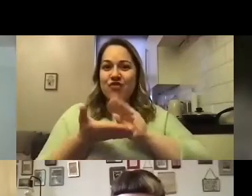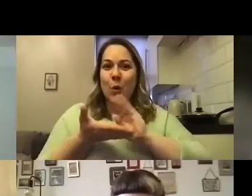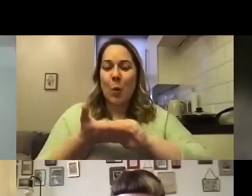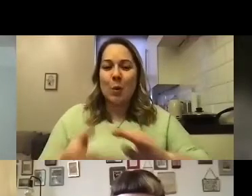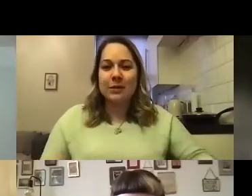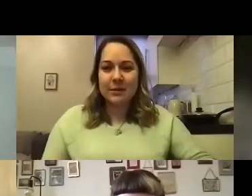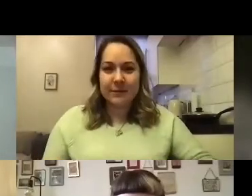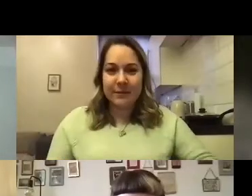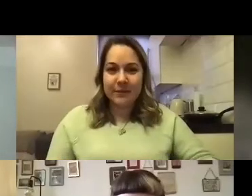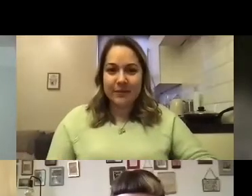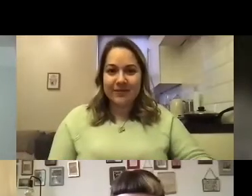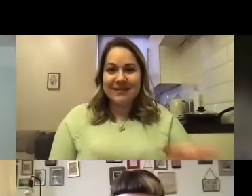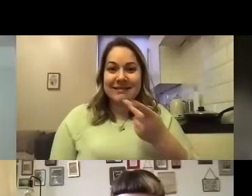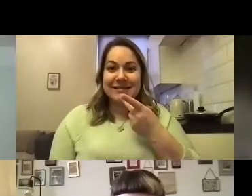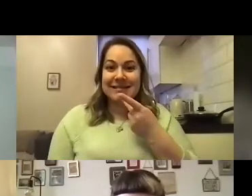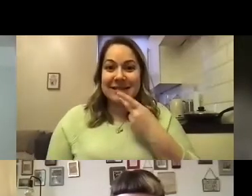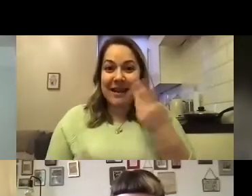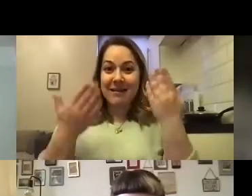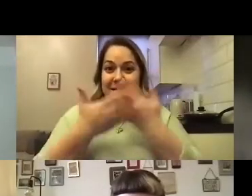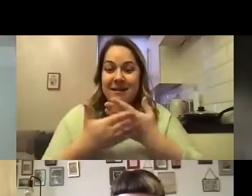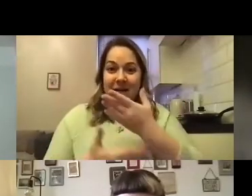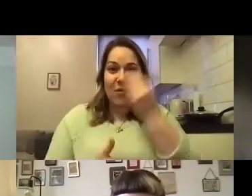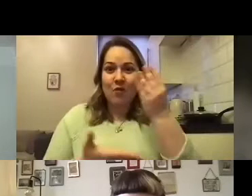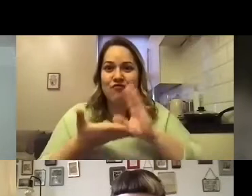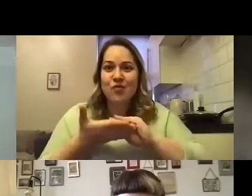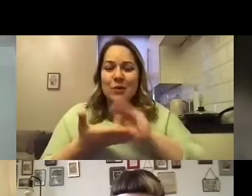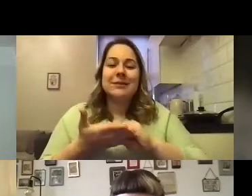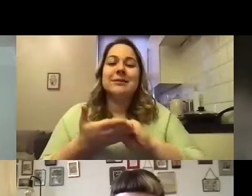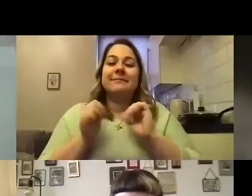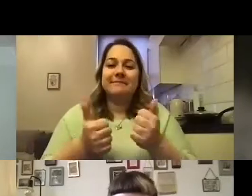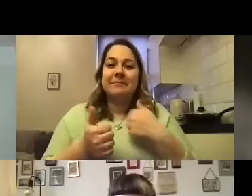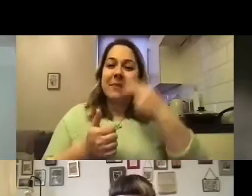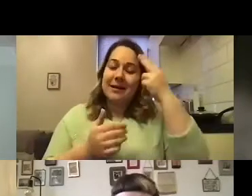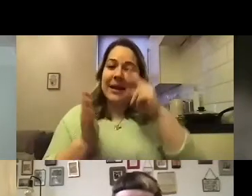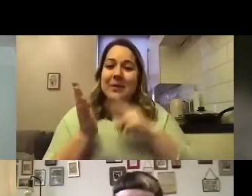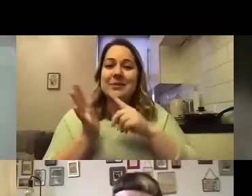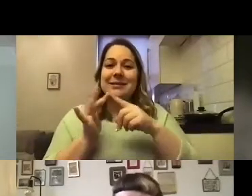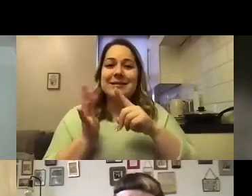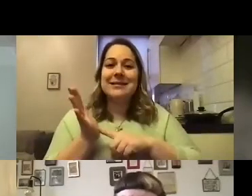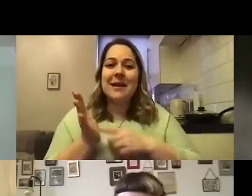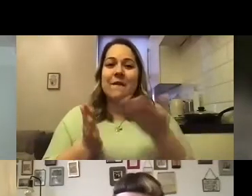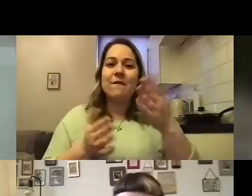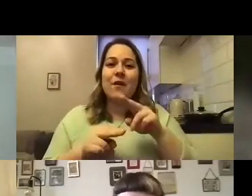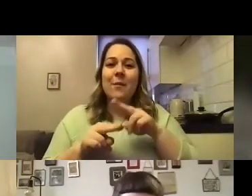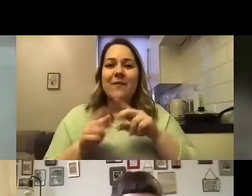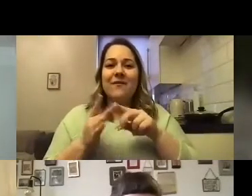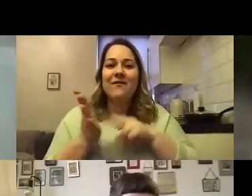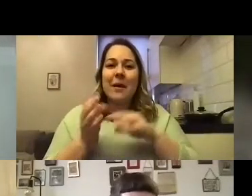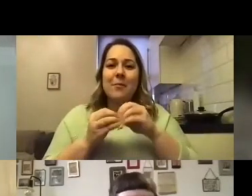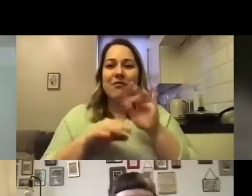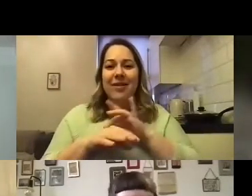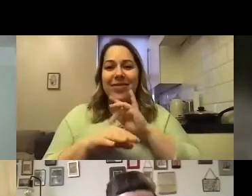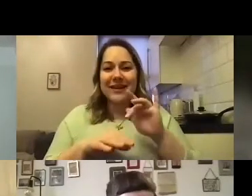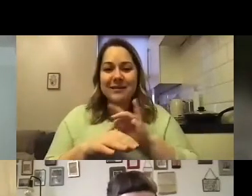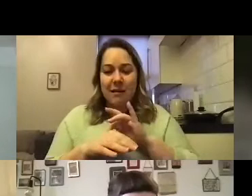Second night in a row, I forgot. Just in time for the recording. Hi, I'm Neil from the Finborough Theatre. So I went